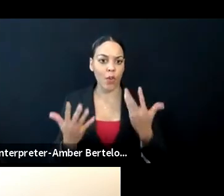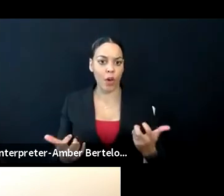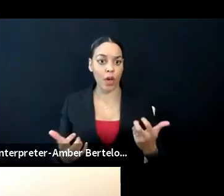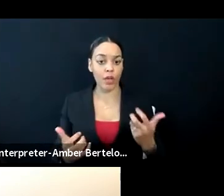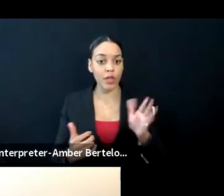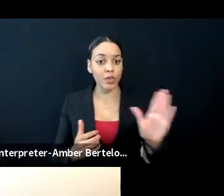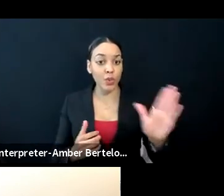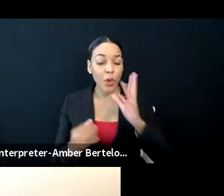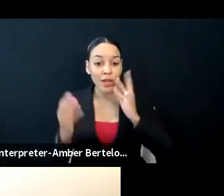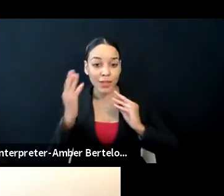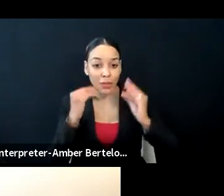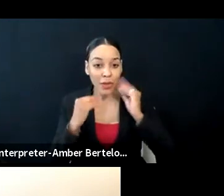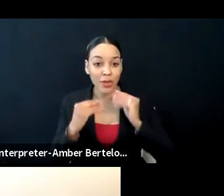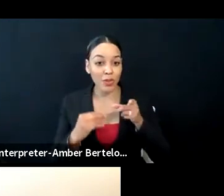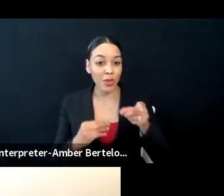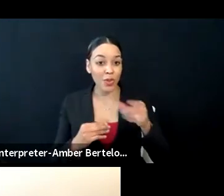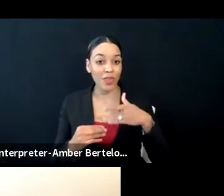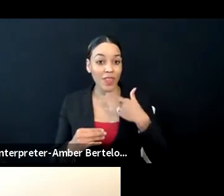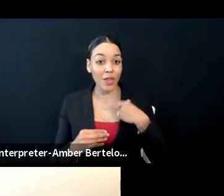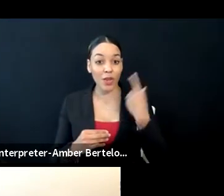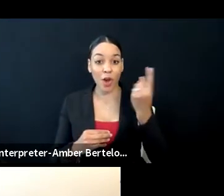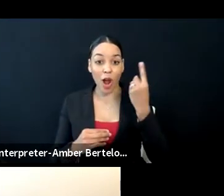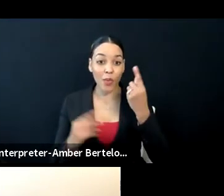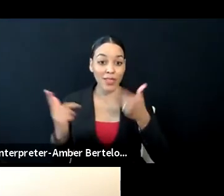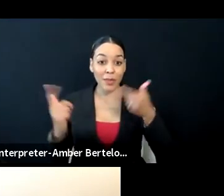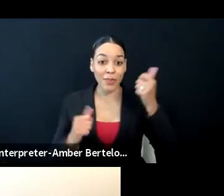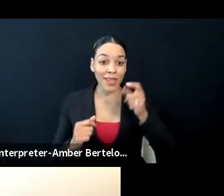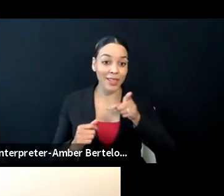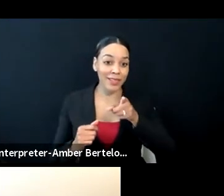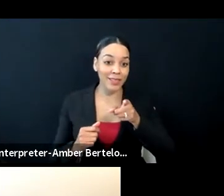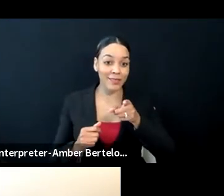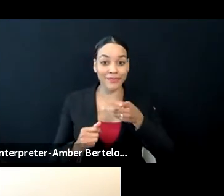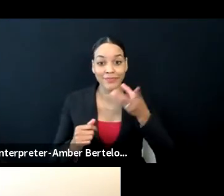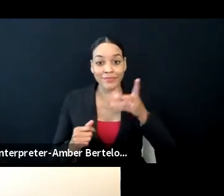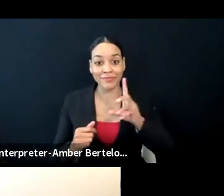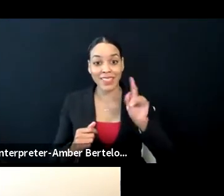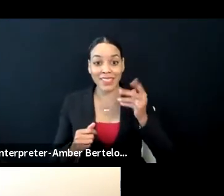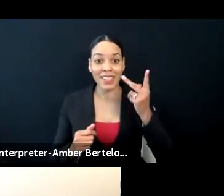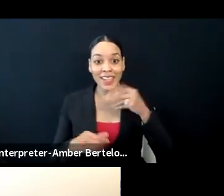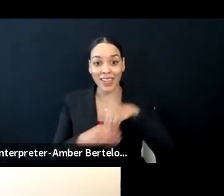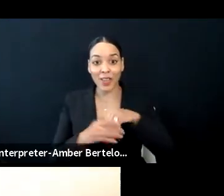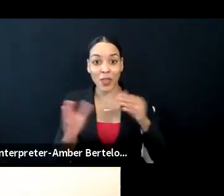know, always the biggest dick in the room?